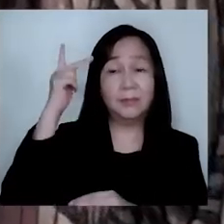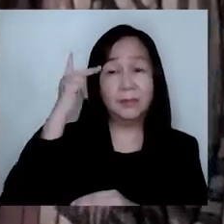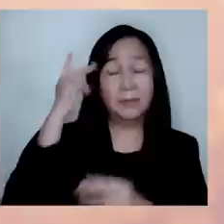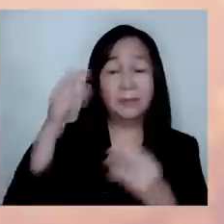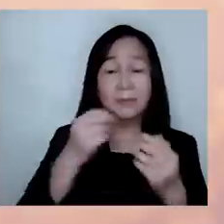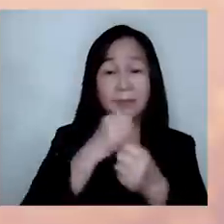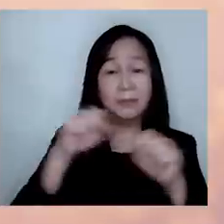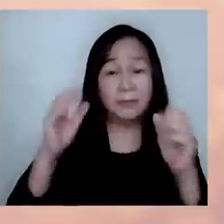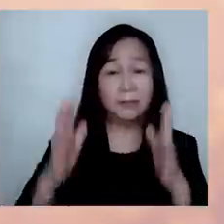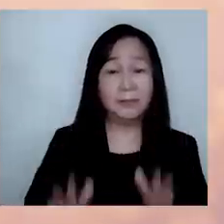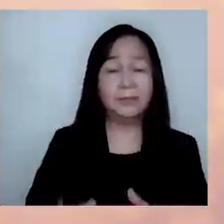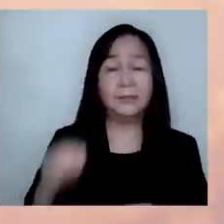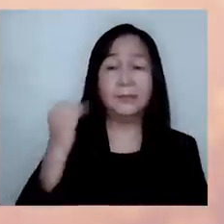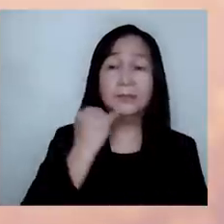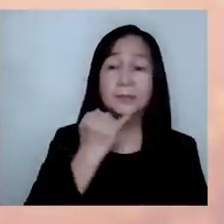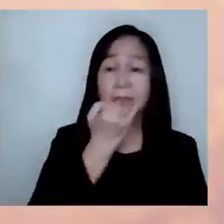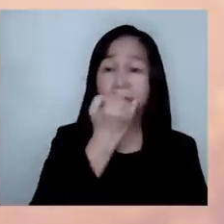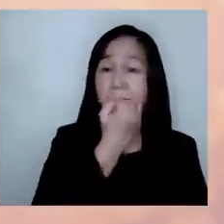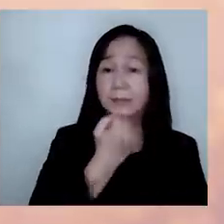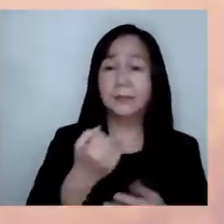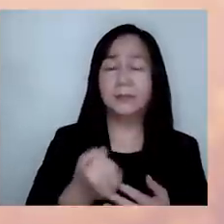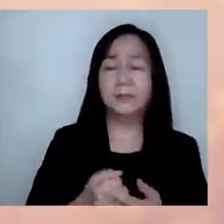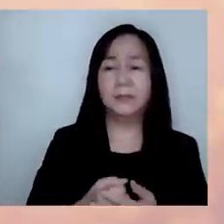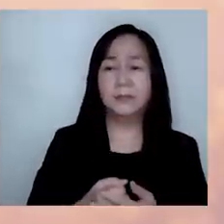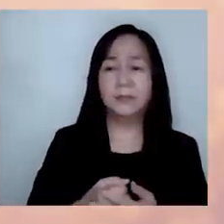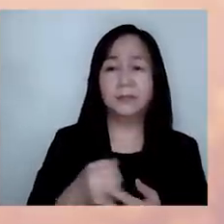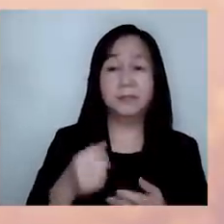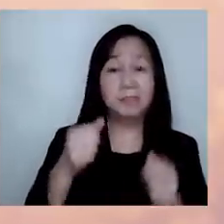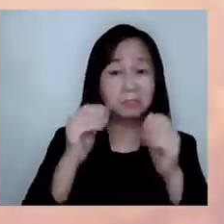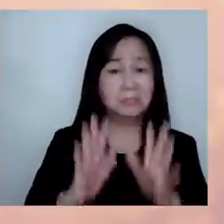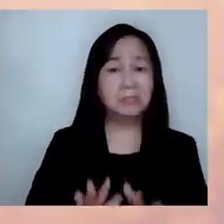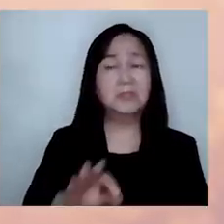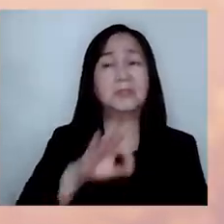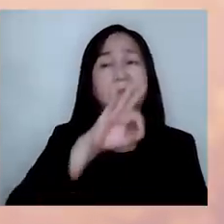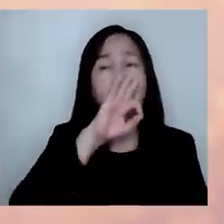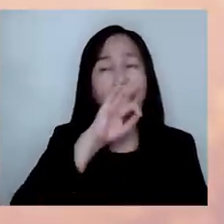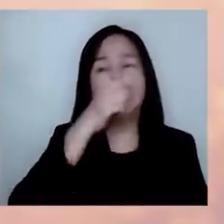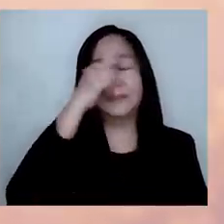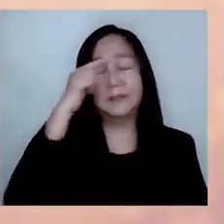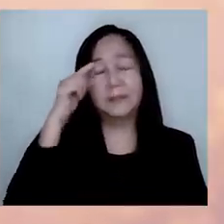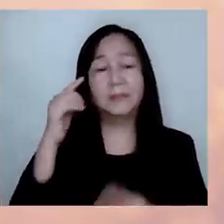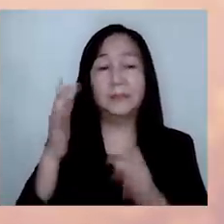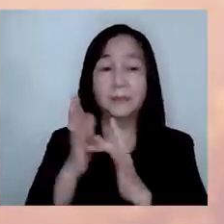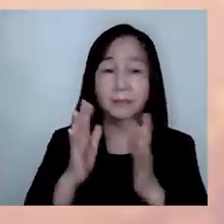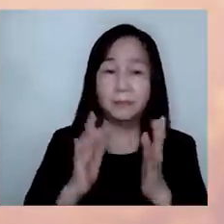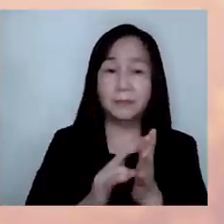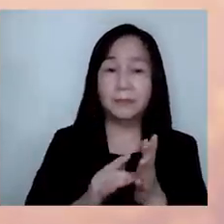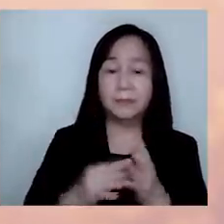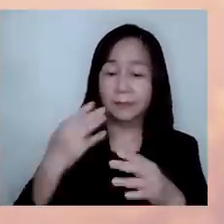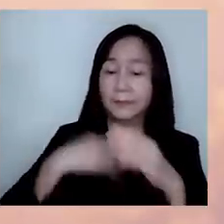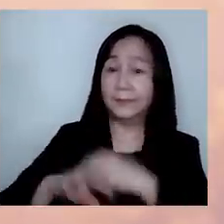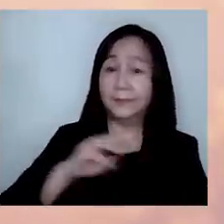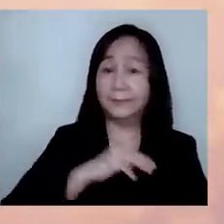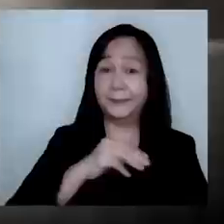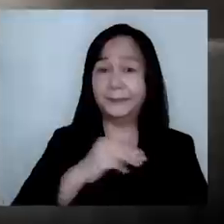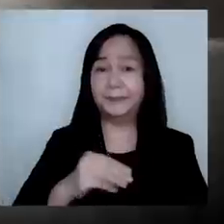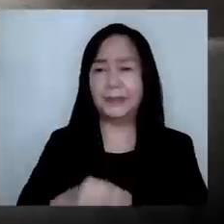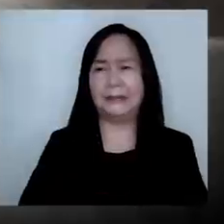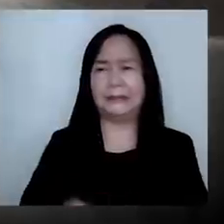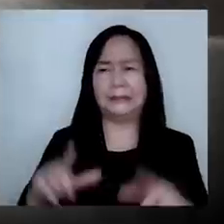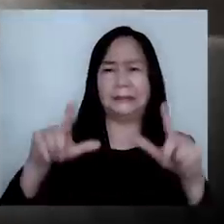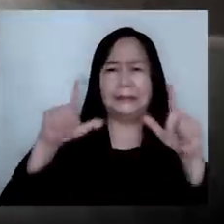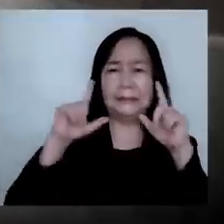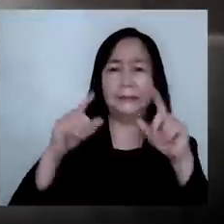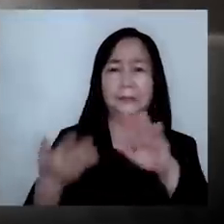Israel they were frustrated because Jesus ended his mission in a shameful death